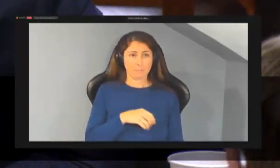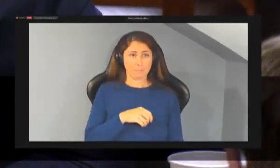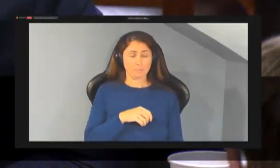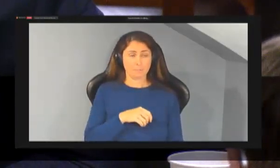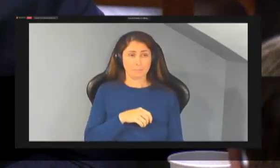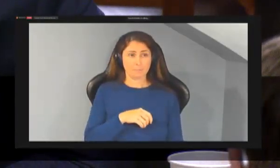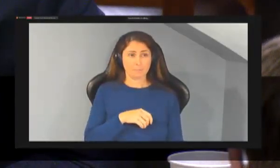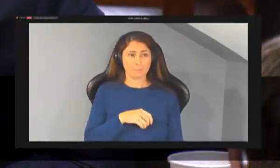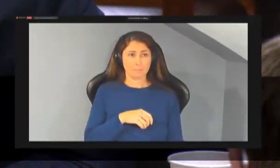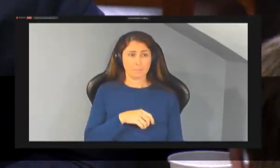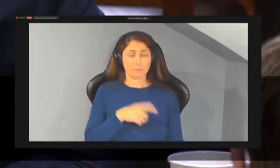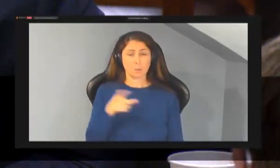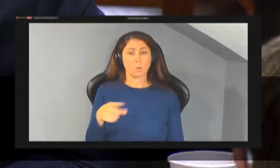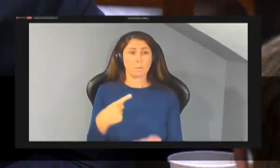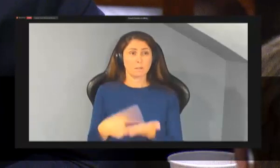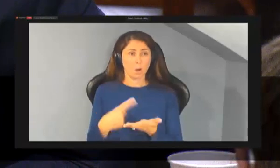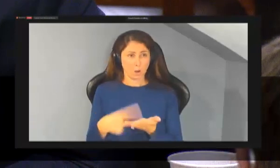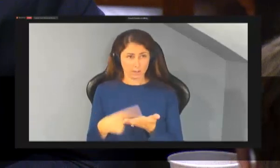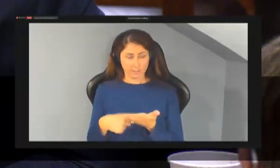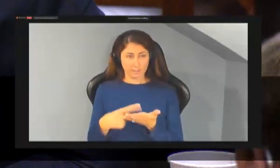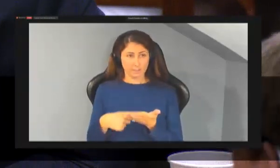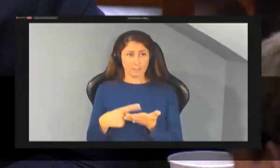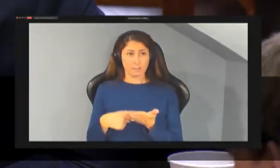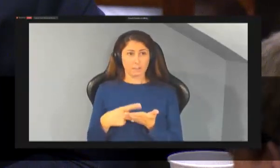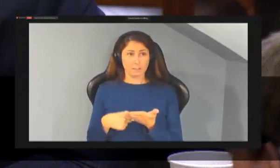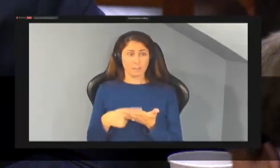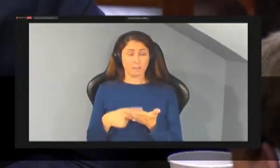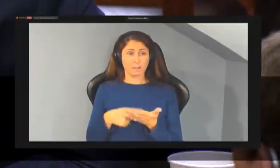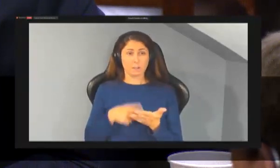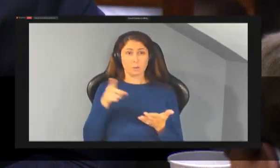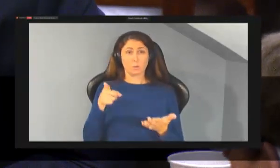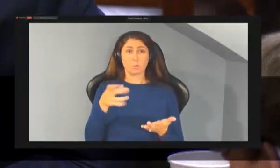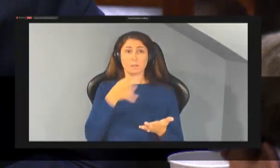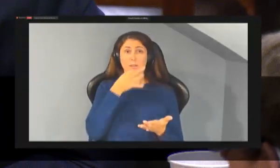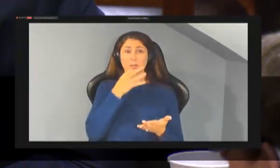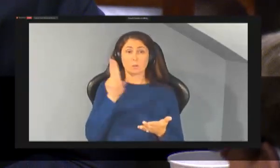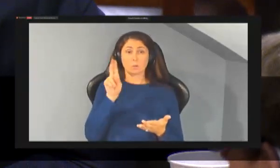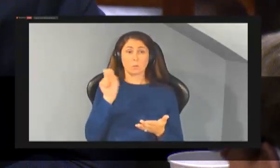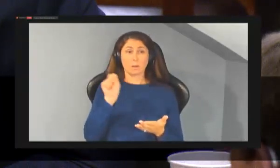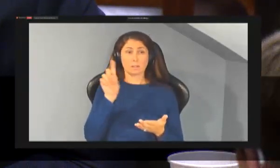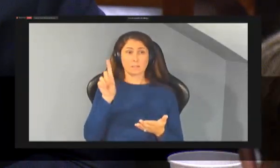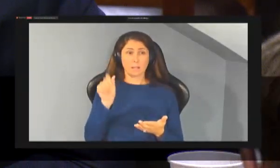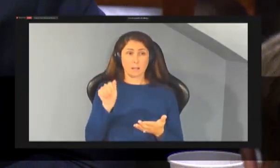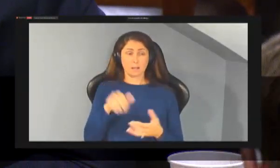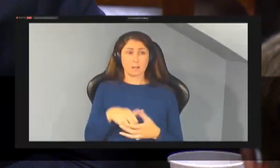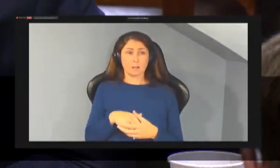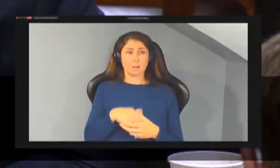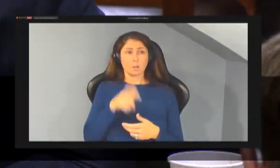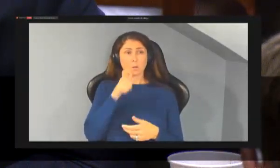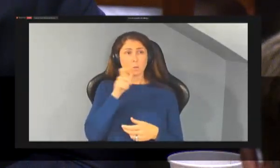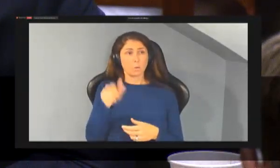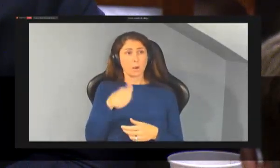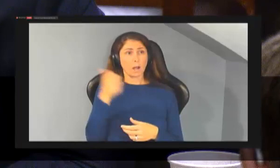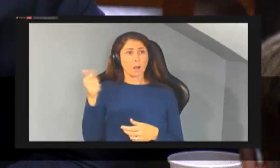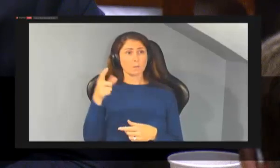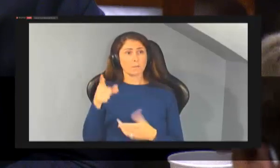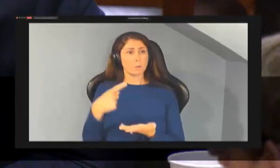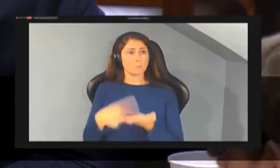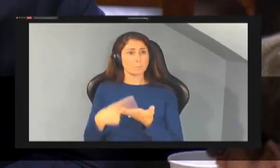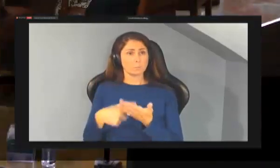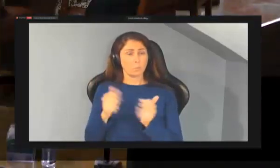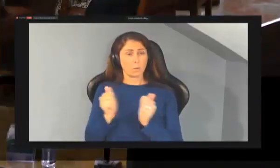and you've been talking to the experts at the USDA, and who else have you consulted with?